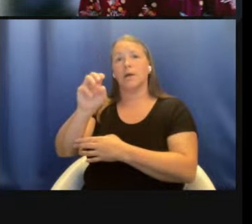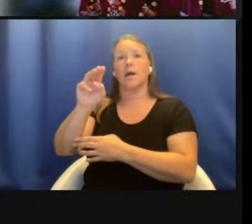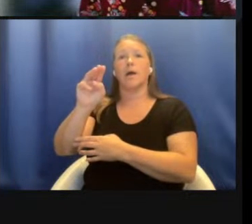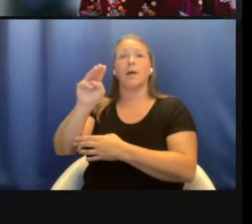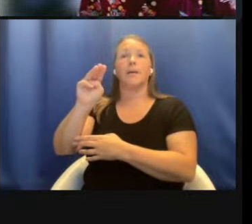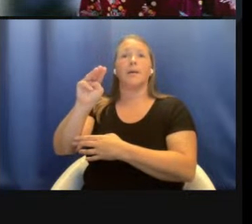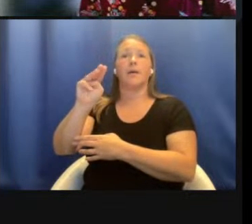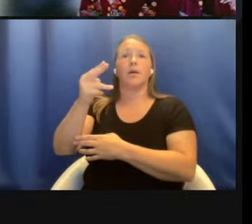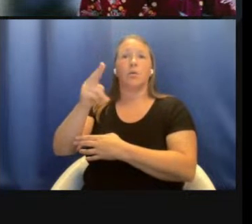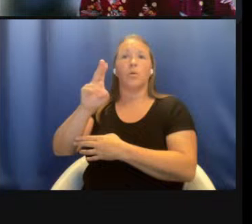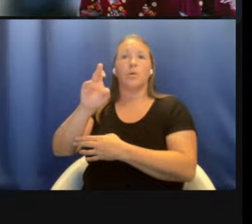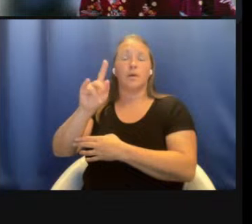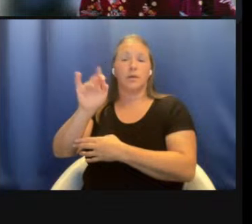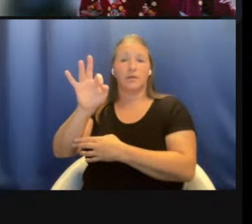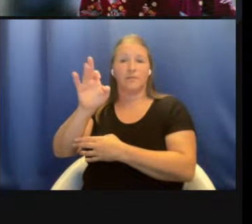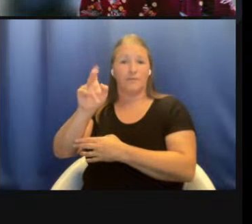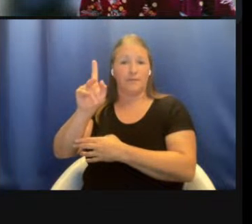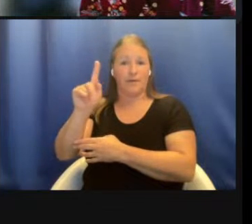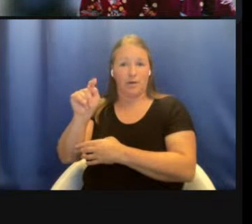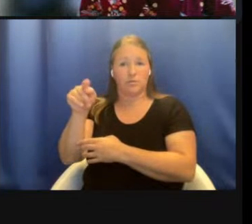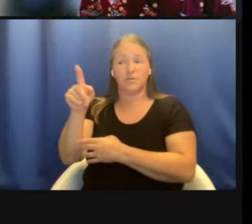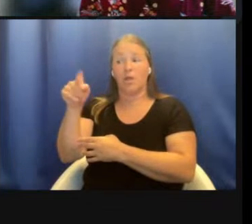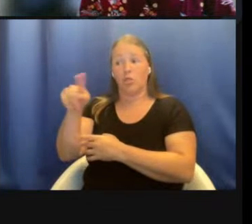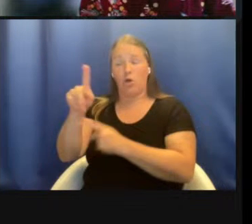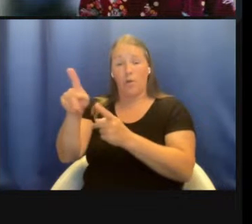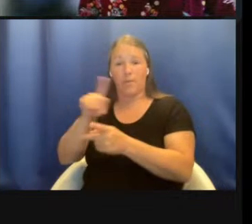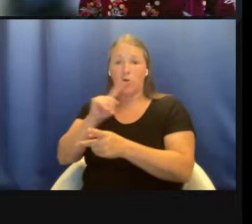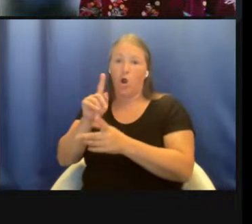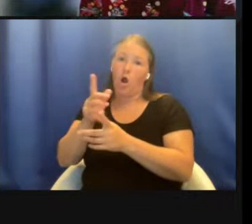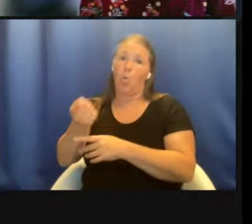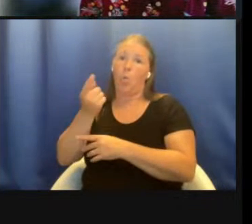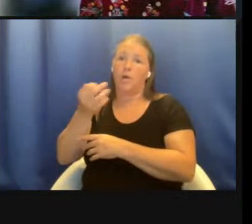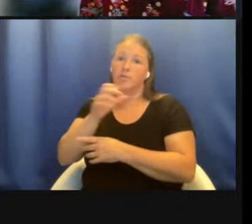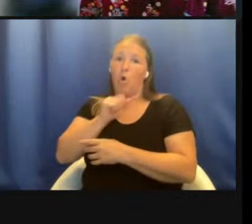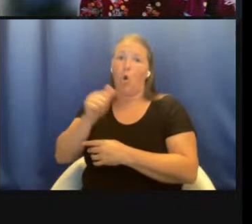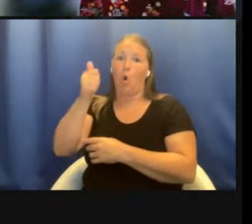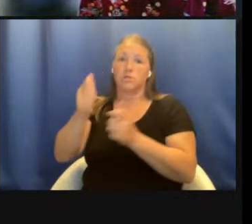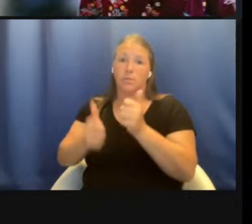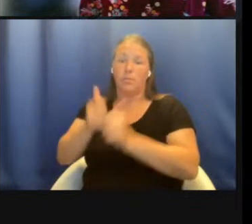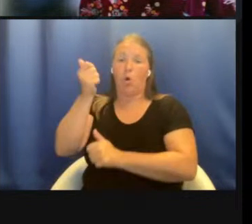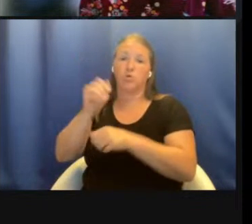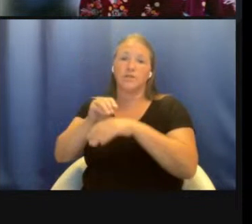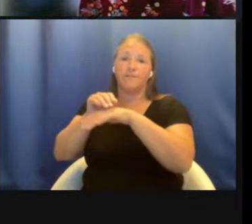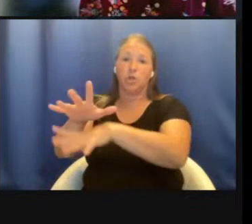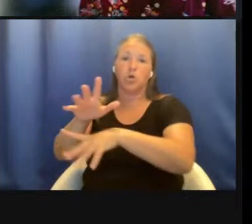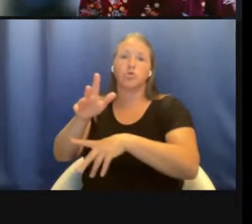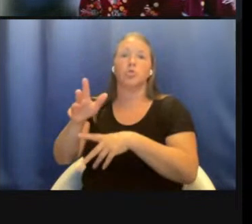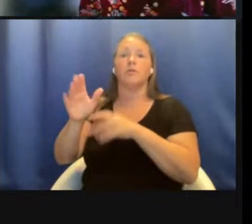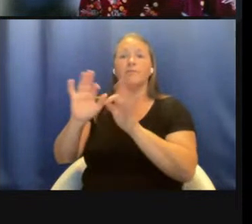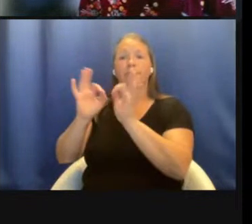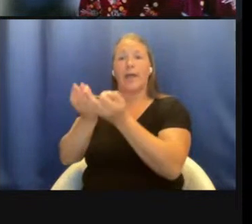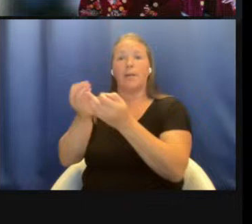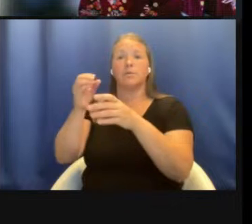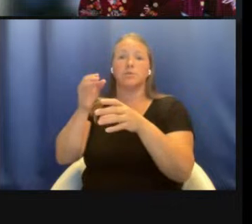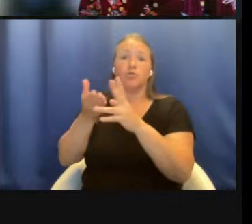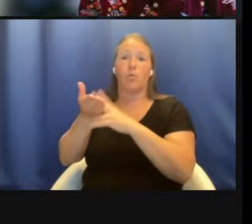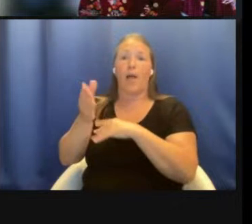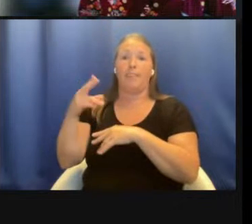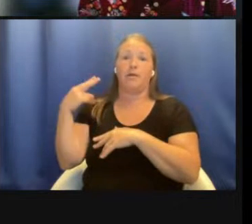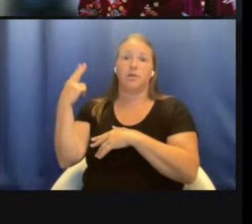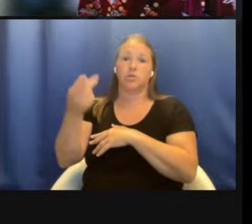royally affiliated and oldest families in the history of Denmark. And so this alliance is everything that Elizabeth would